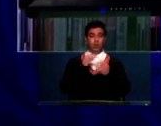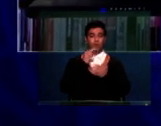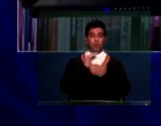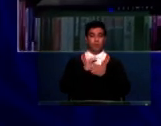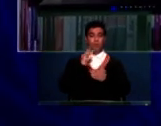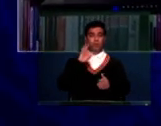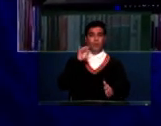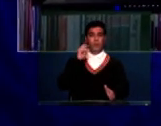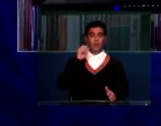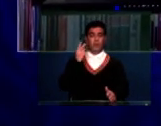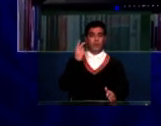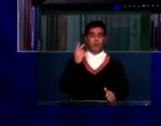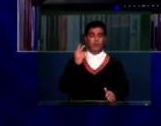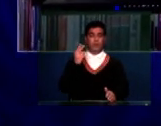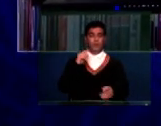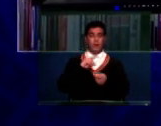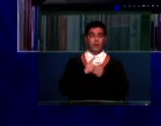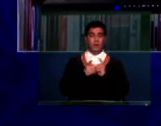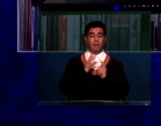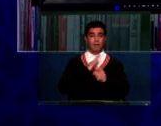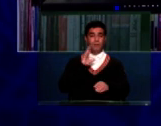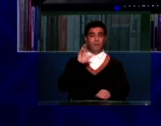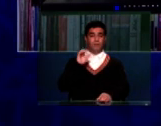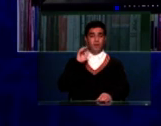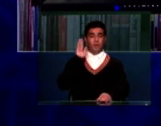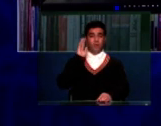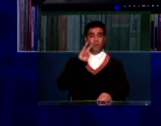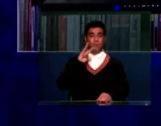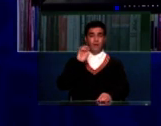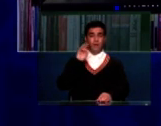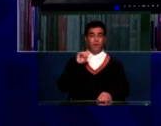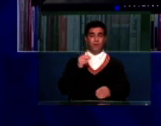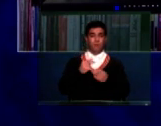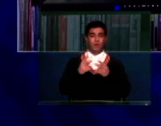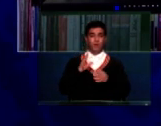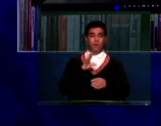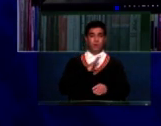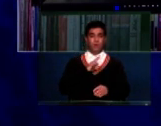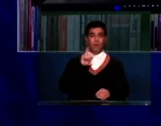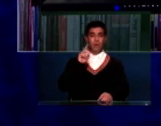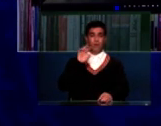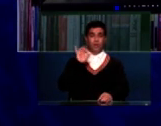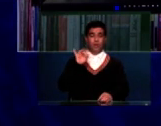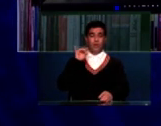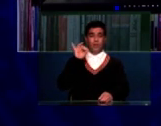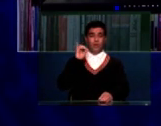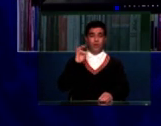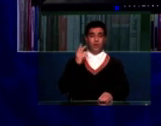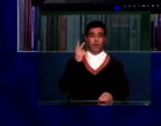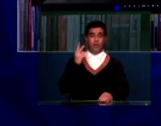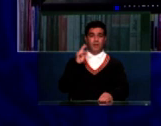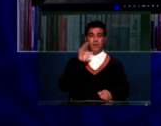2 valentli holatda aylandi va suv molekulasi hosil bo'ldi. Xlor iyonlar esa 2